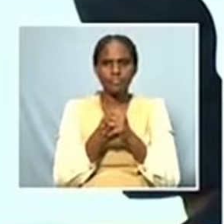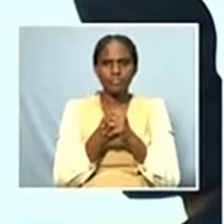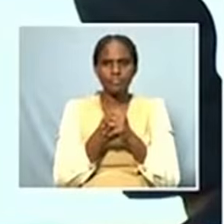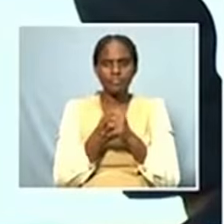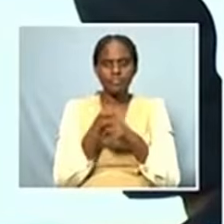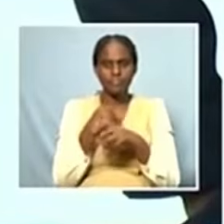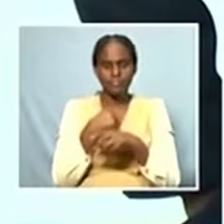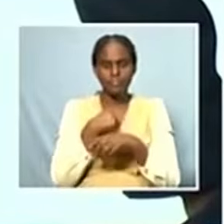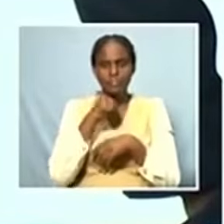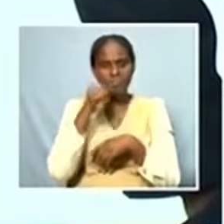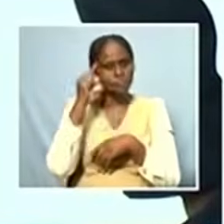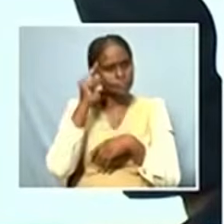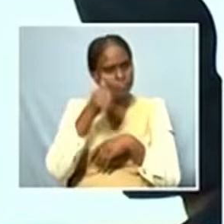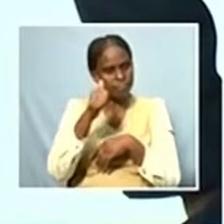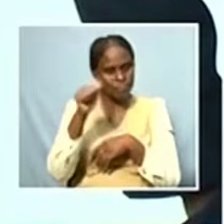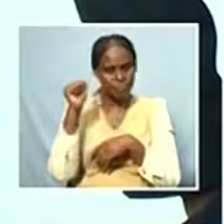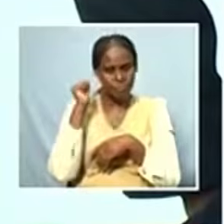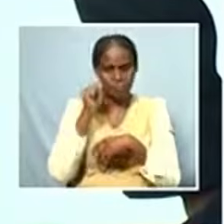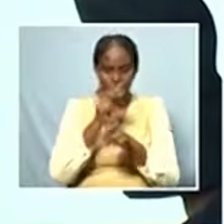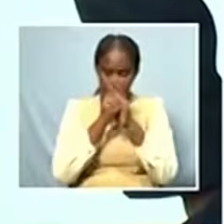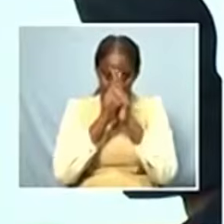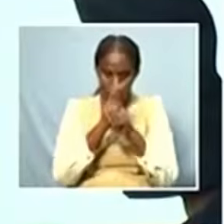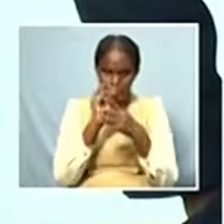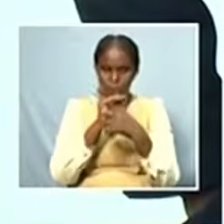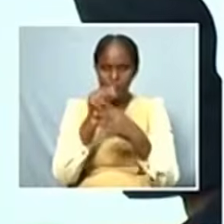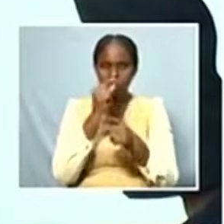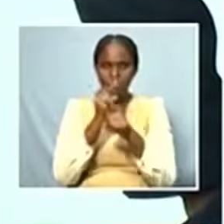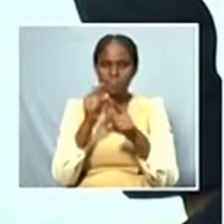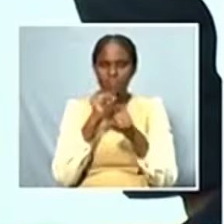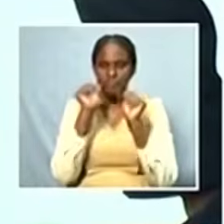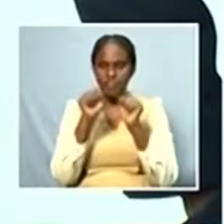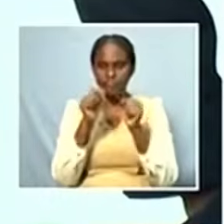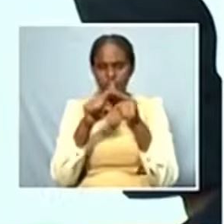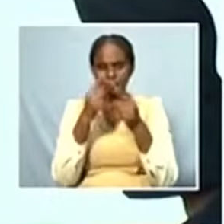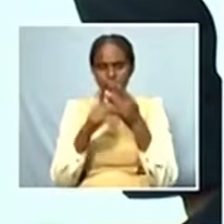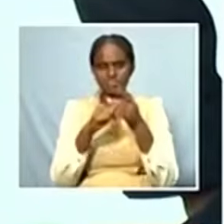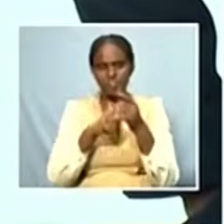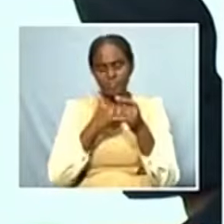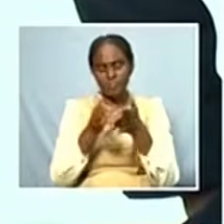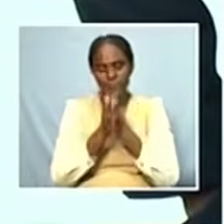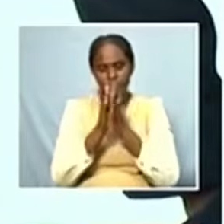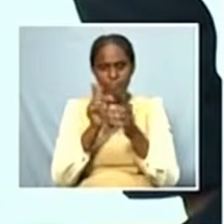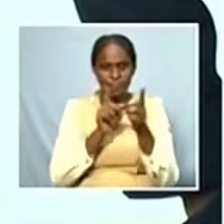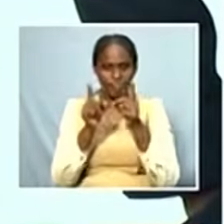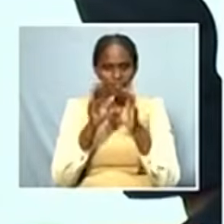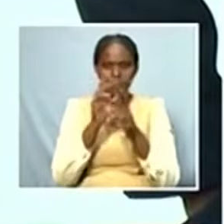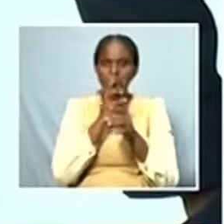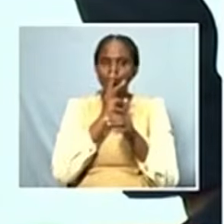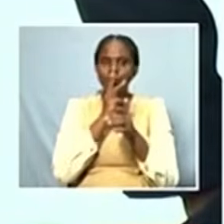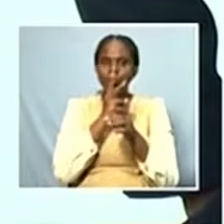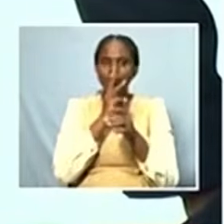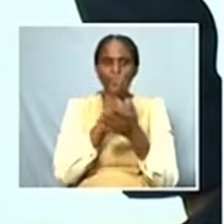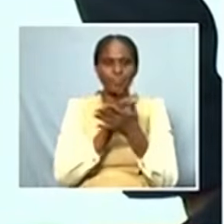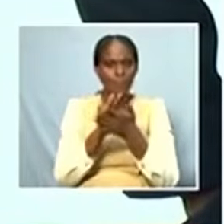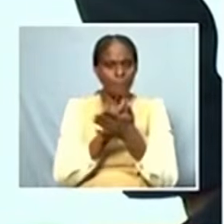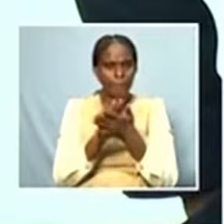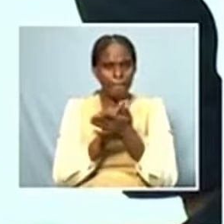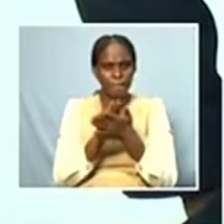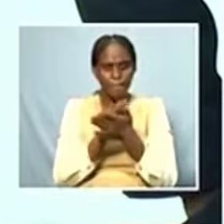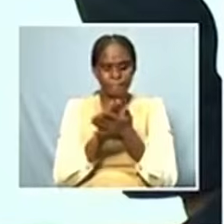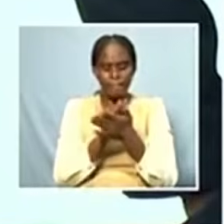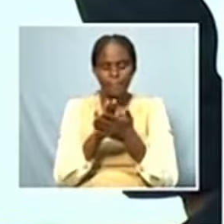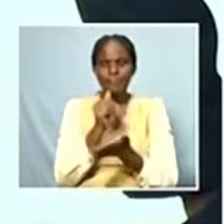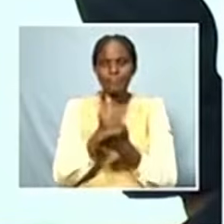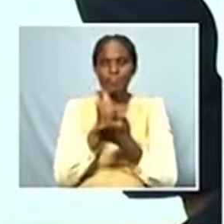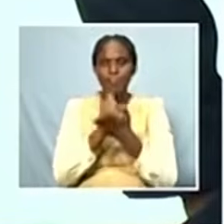I don't think they refuse to own. I think maybe they are just not able to. But what I'll do is I'll ask Director Water Supply and Sanitation to chip